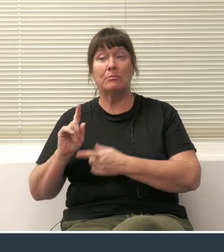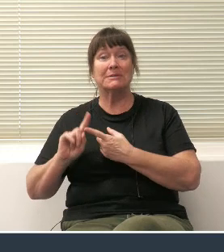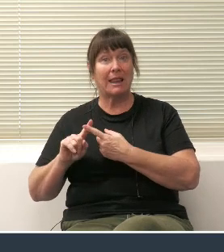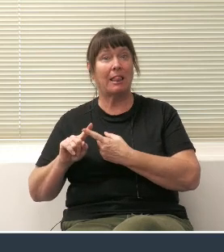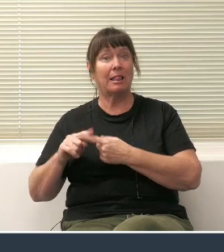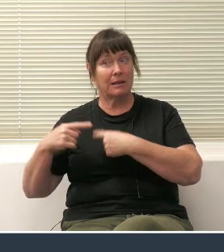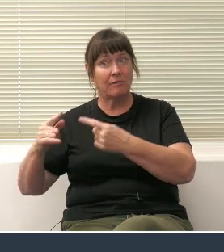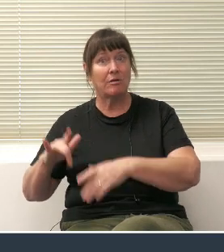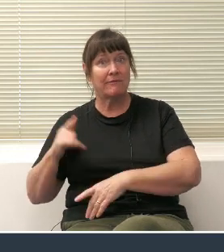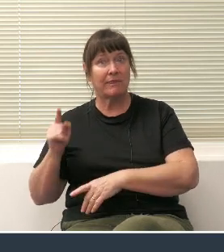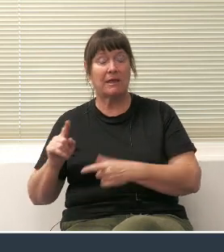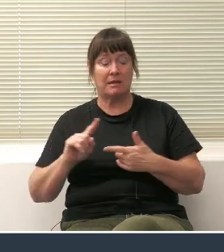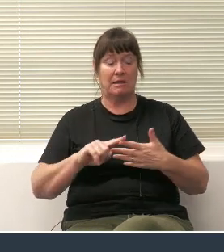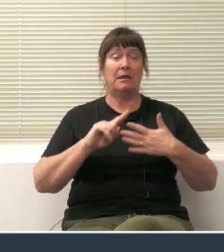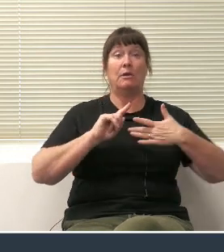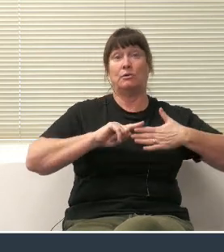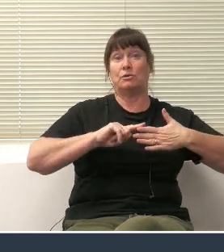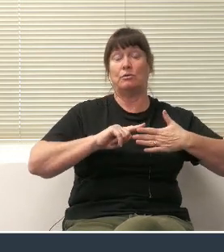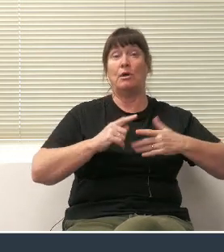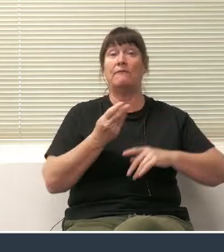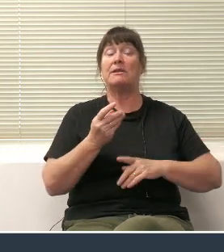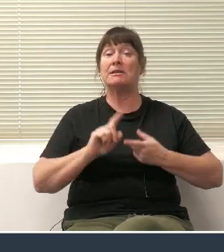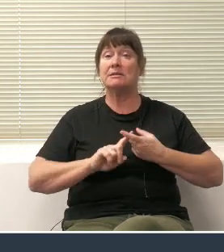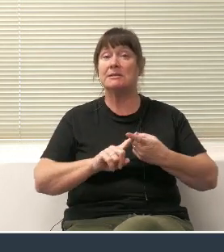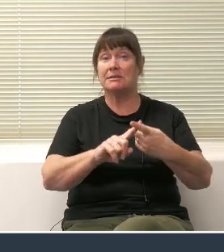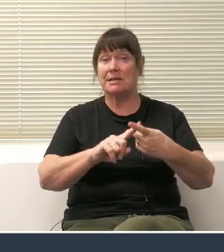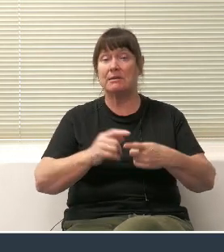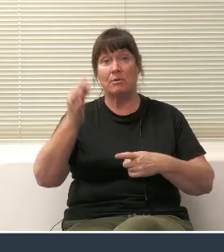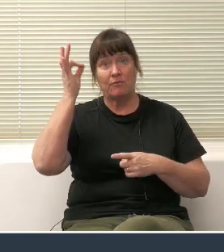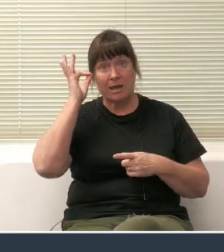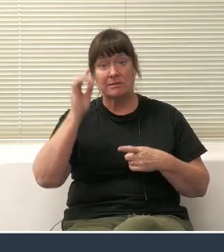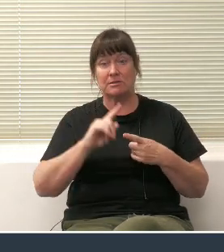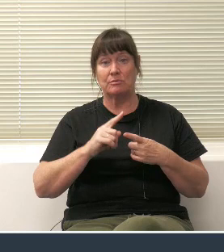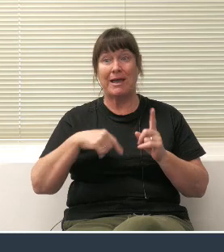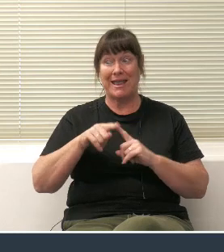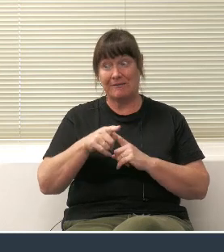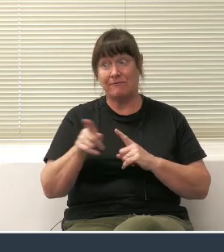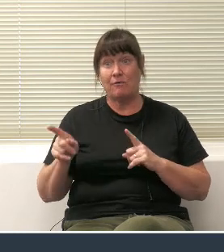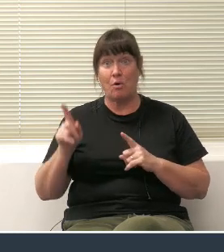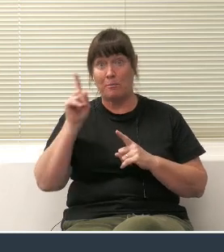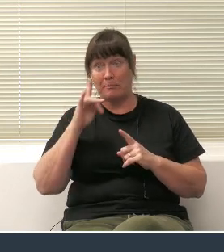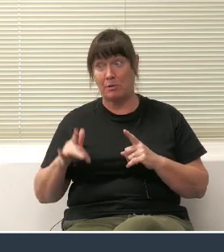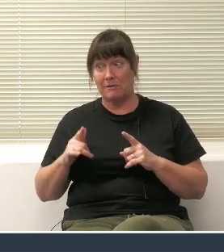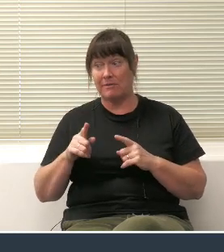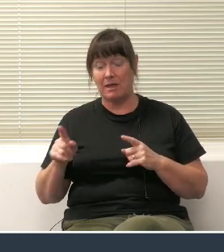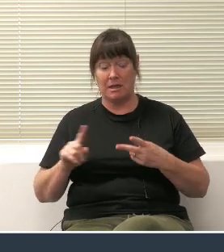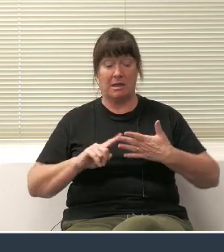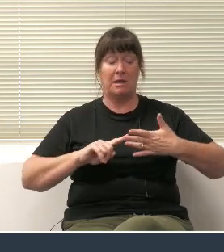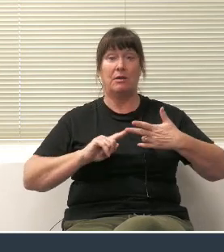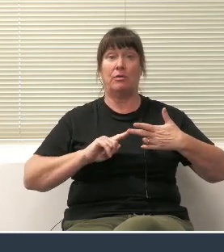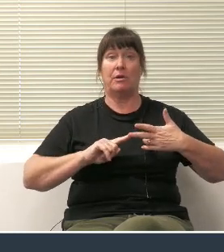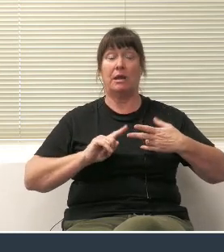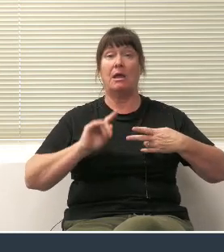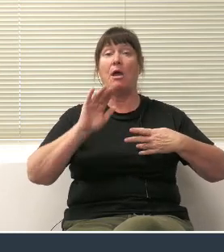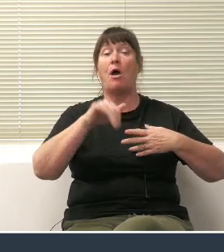home. Number 2, it is financially sustainable for council and the tenants. Number 3,